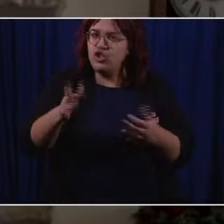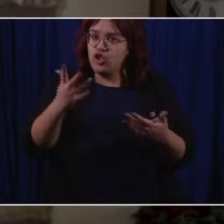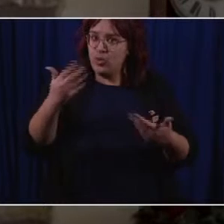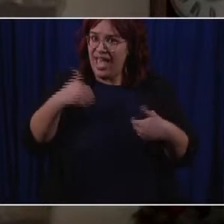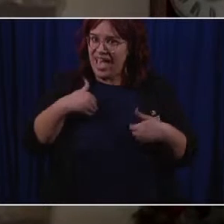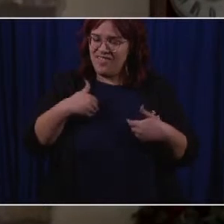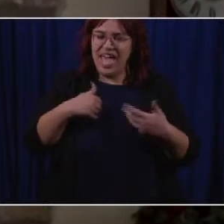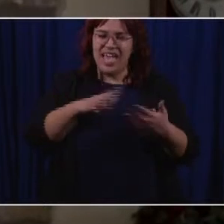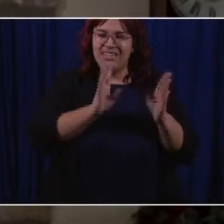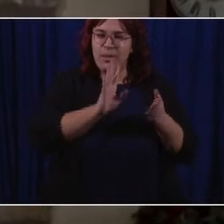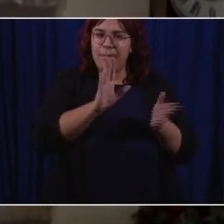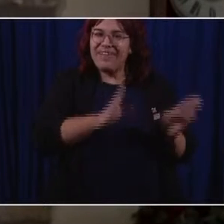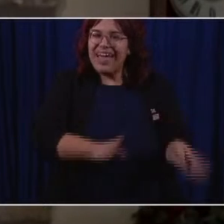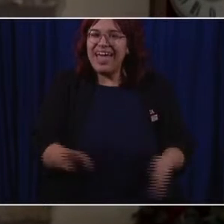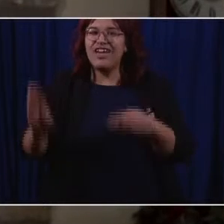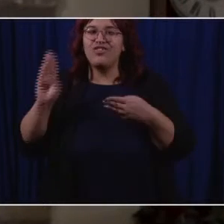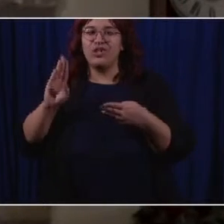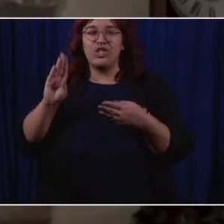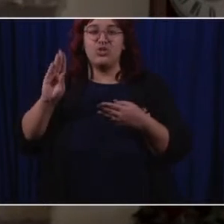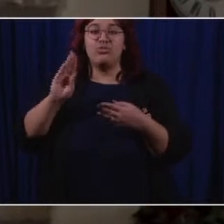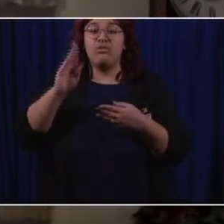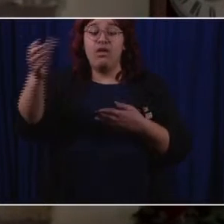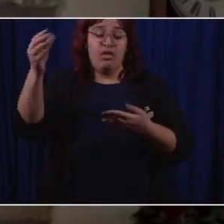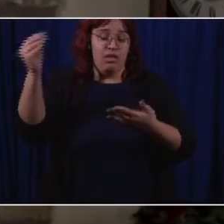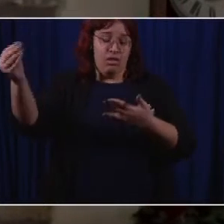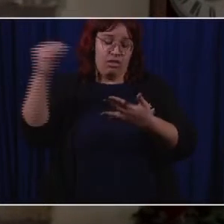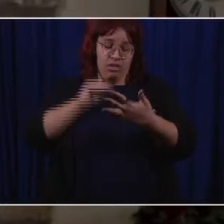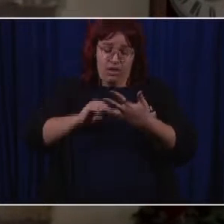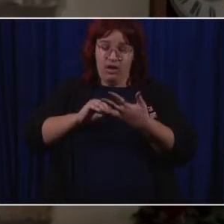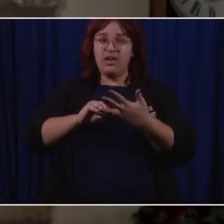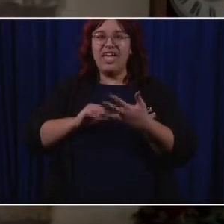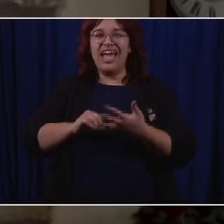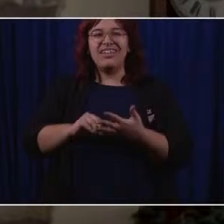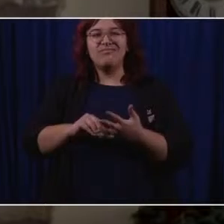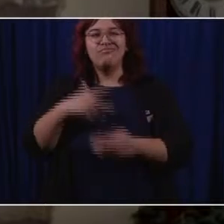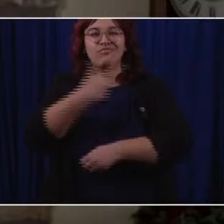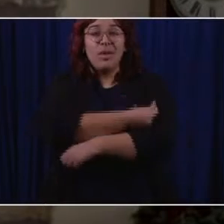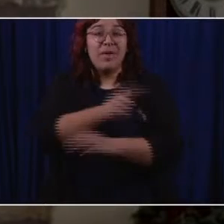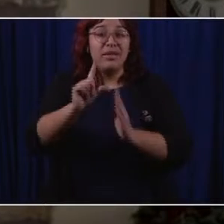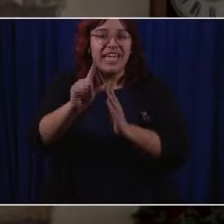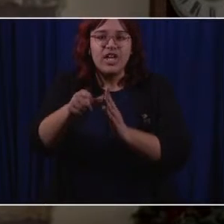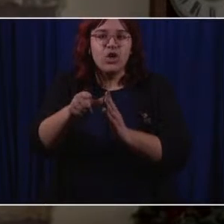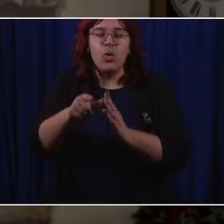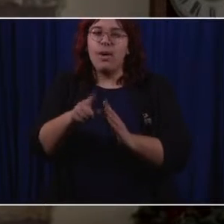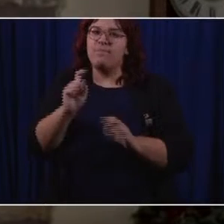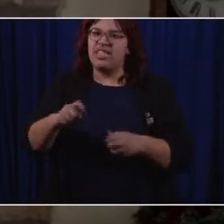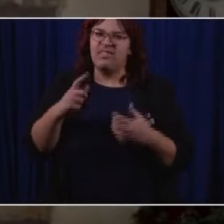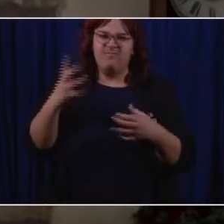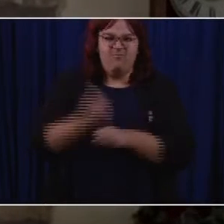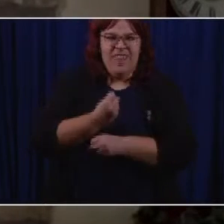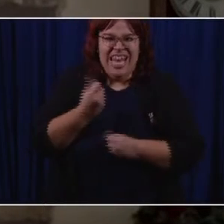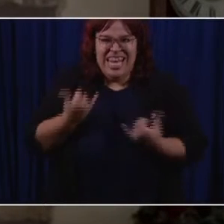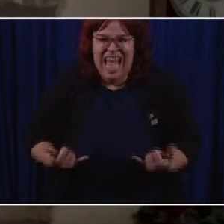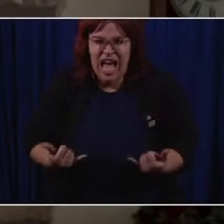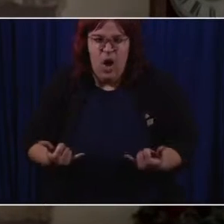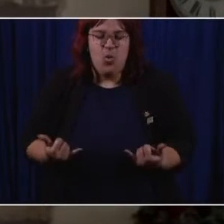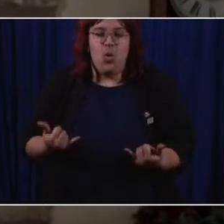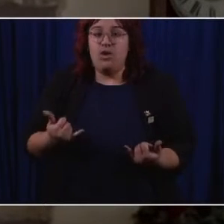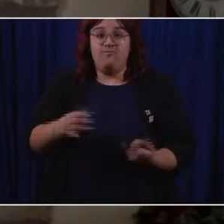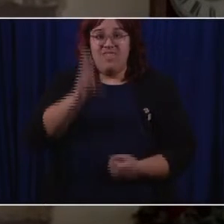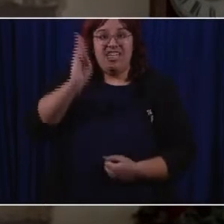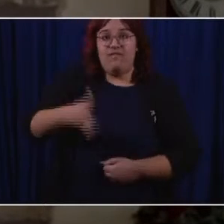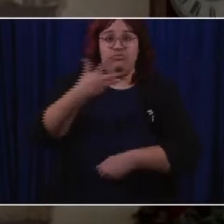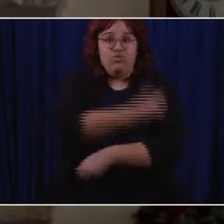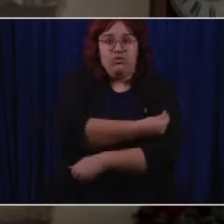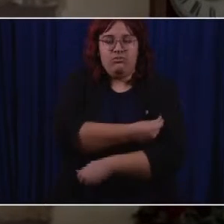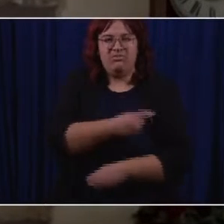situation? Well, I wouldn't say it's a now or never situation, but here's what we're faced with. We have, I